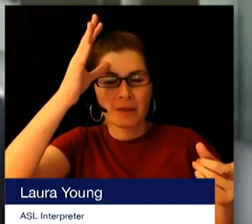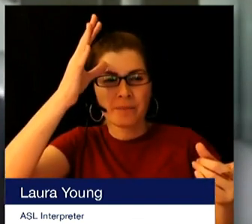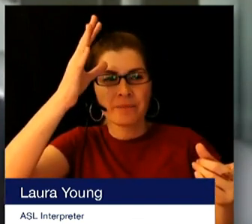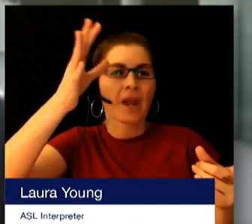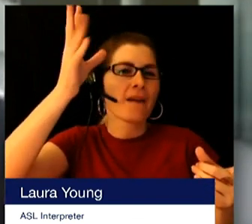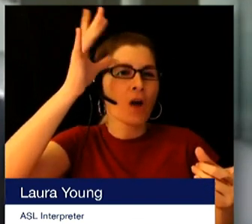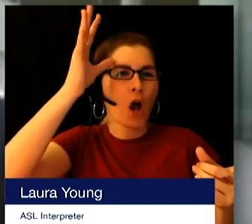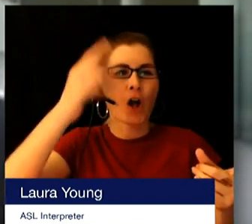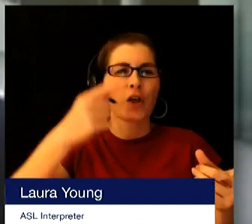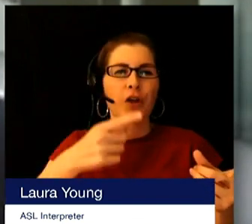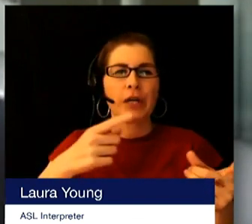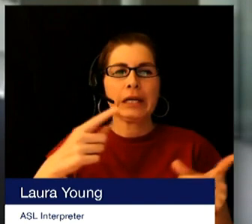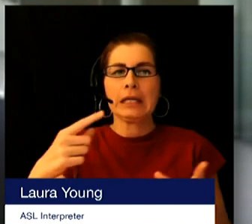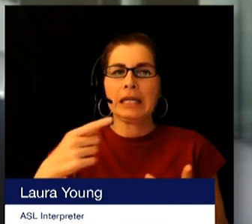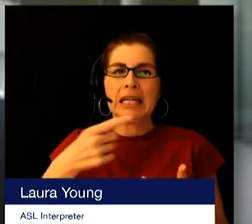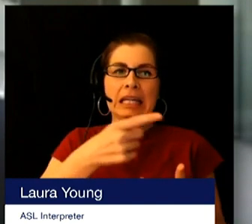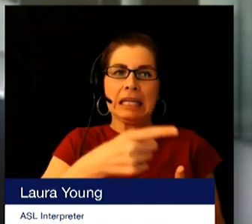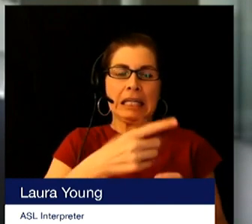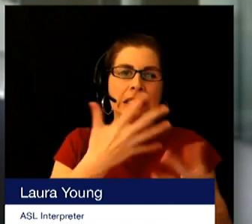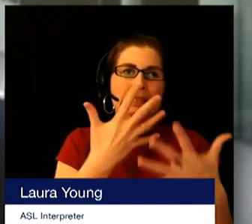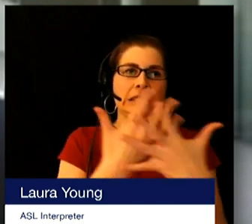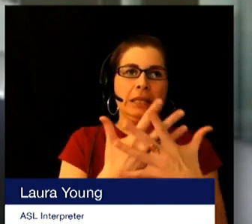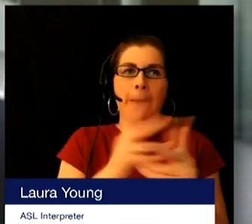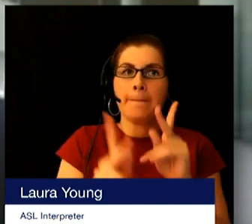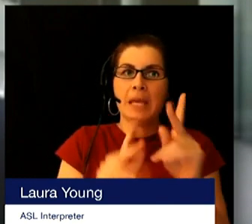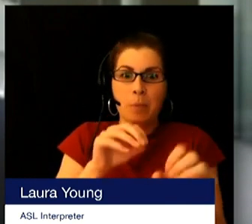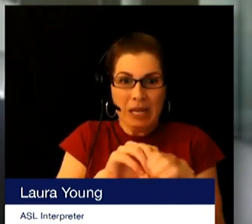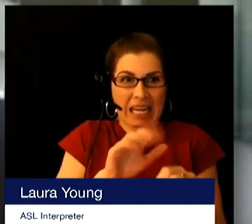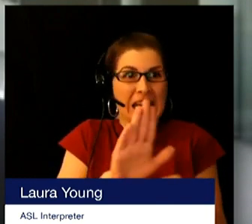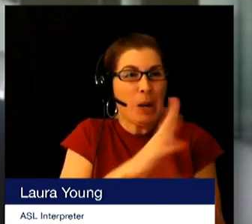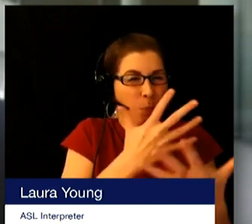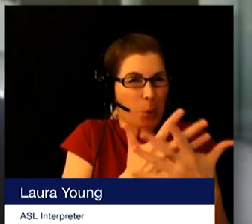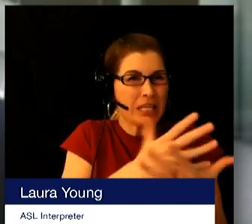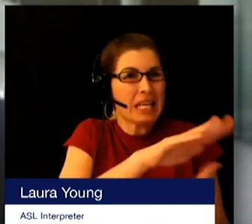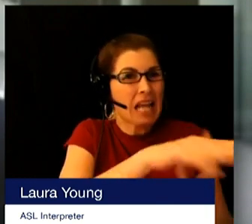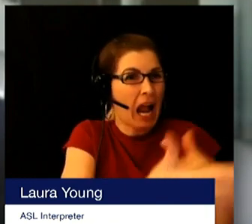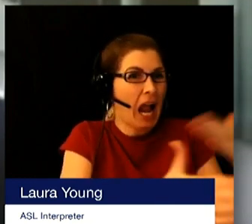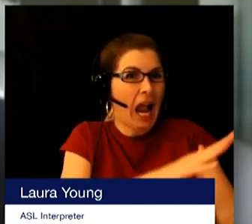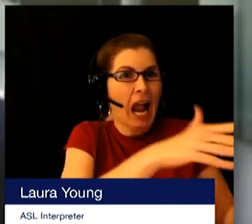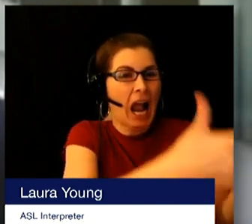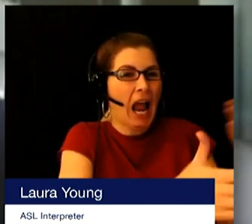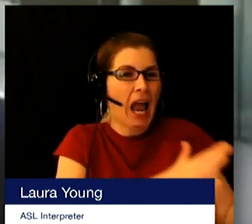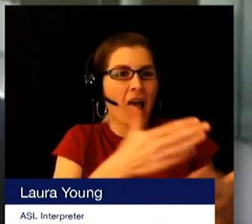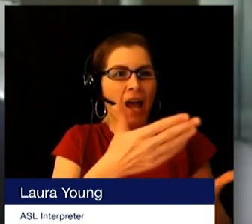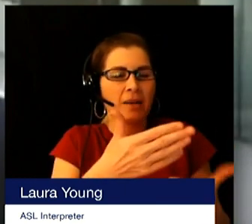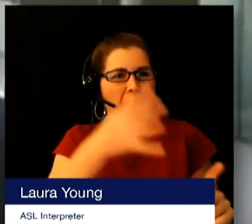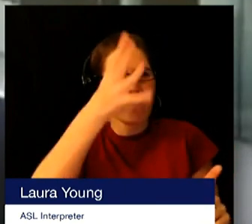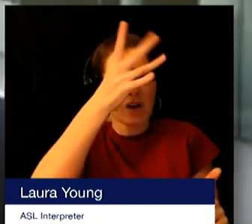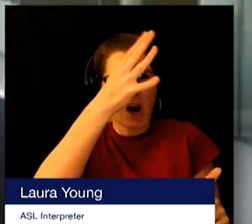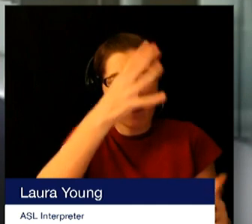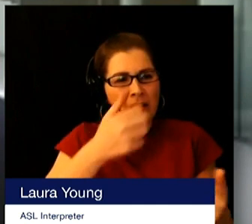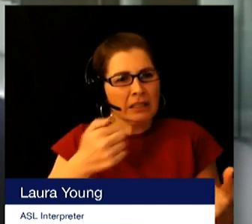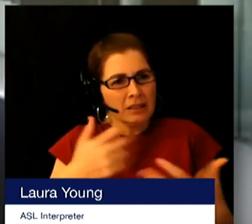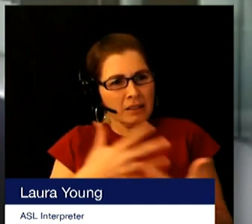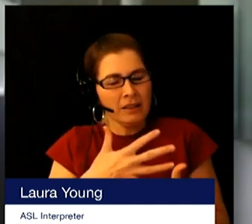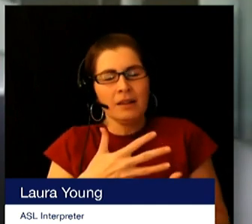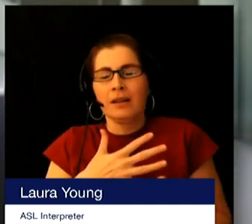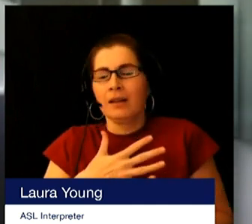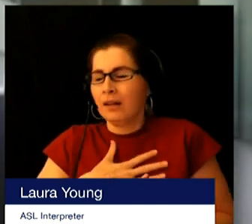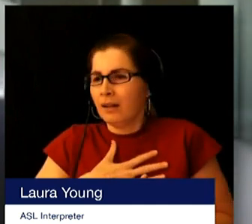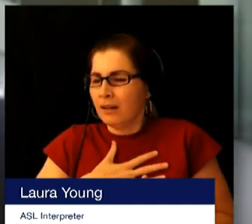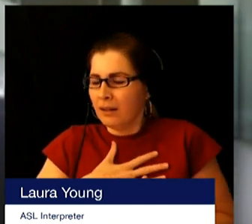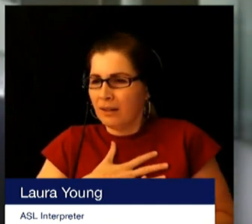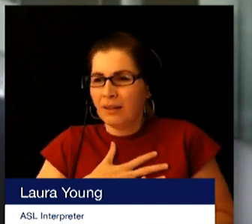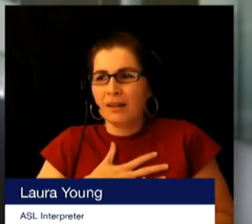been incarcerated in fear, people in his prison have died, is something that is absolutely tangible to me in a way